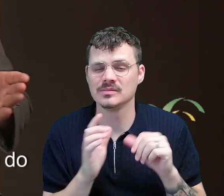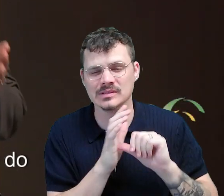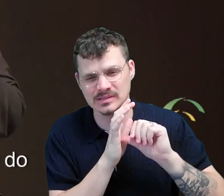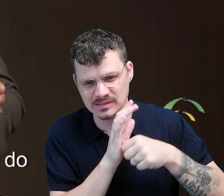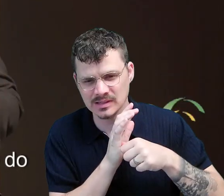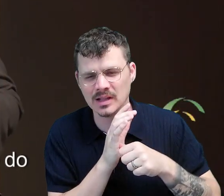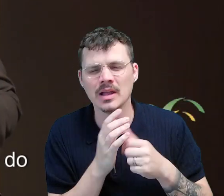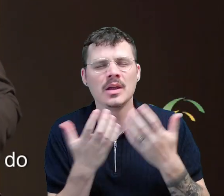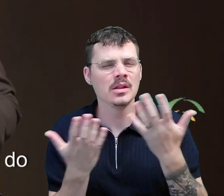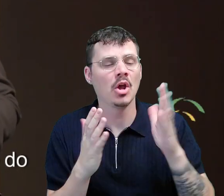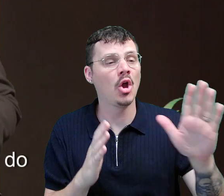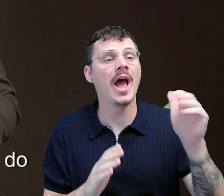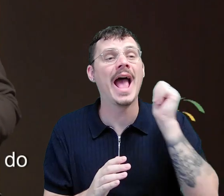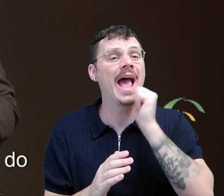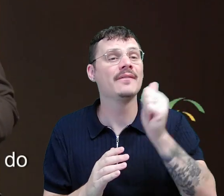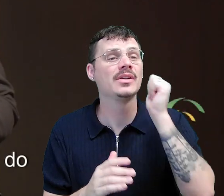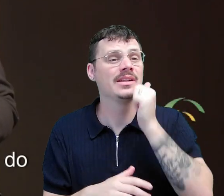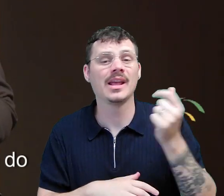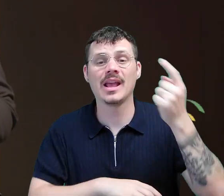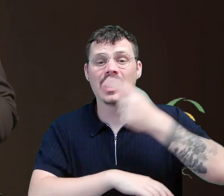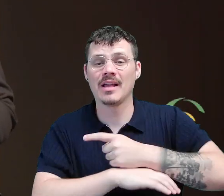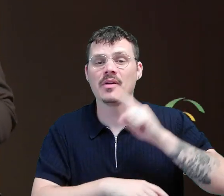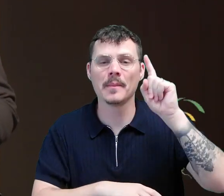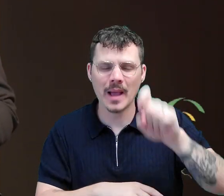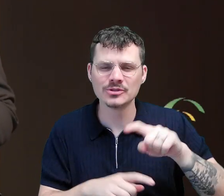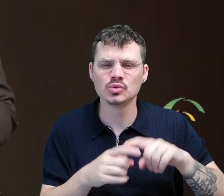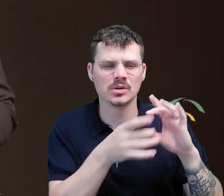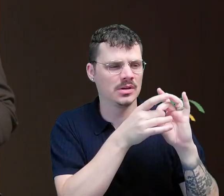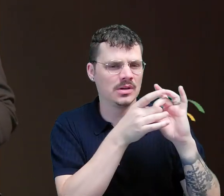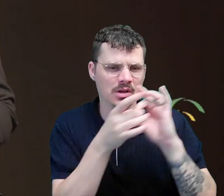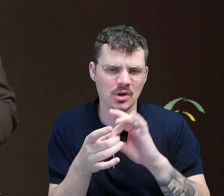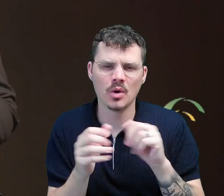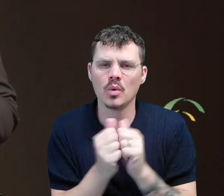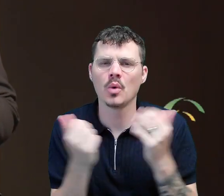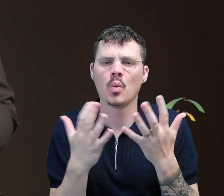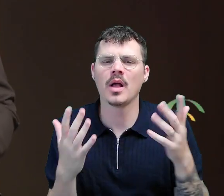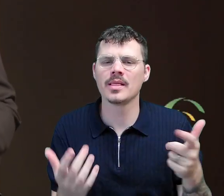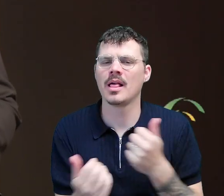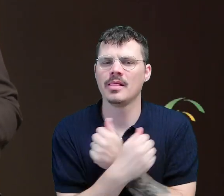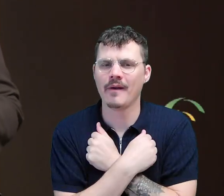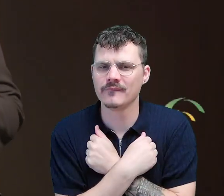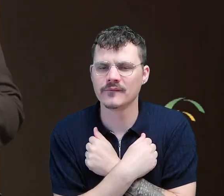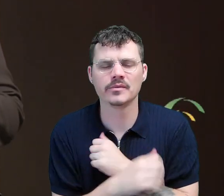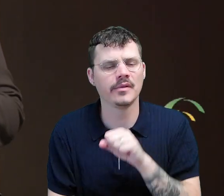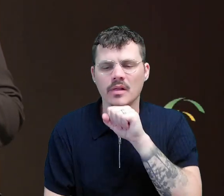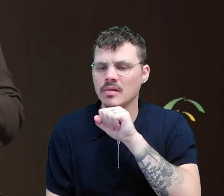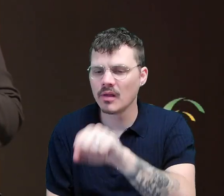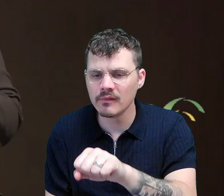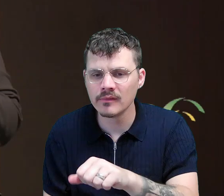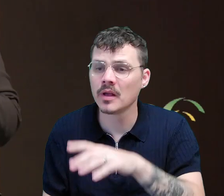big hunk of their everyday life has to do with stuff they love. People they love,